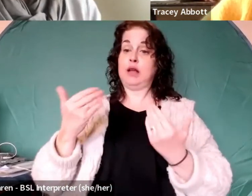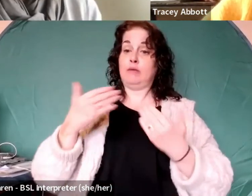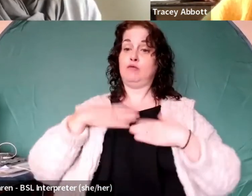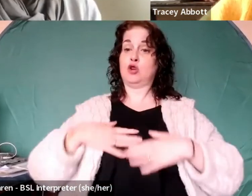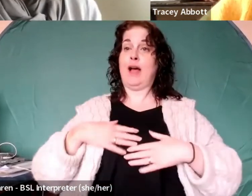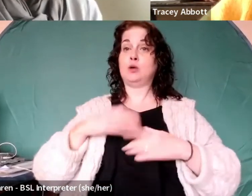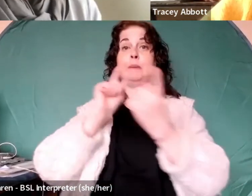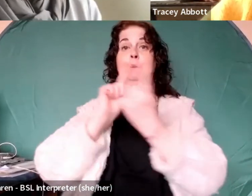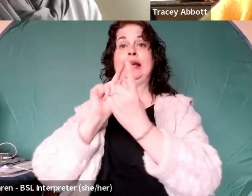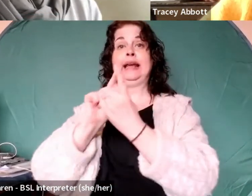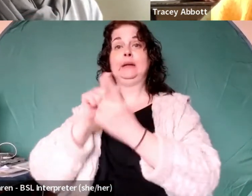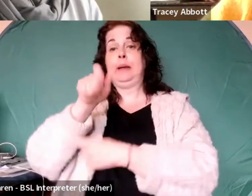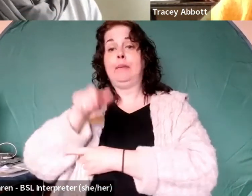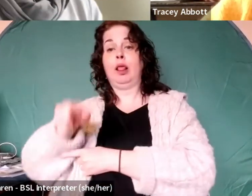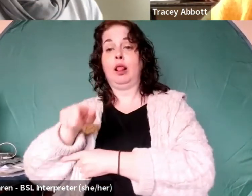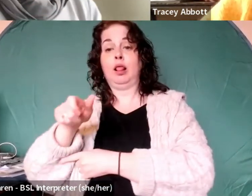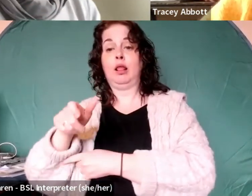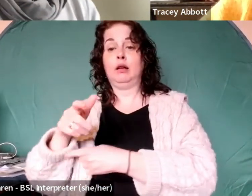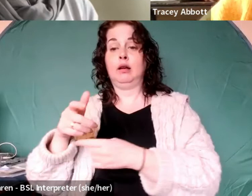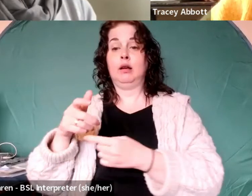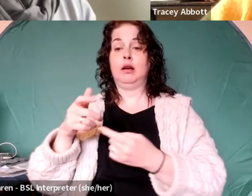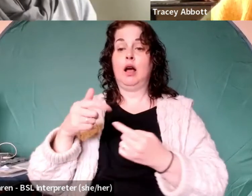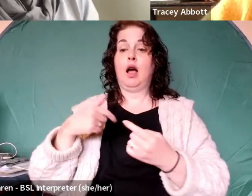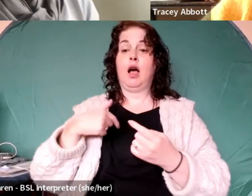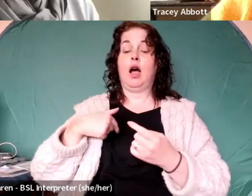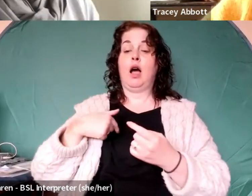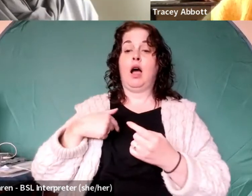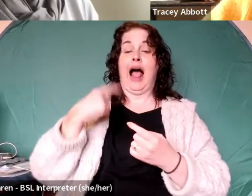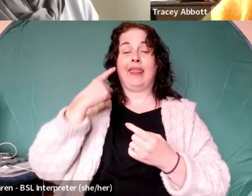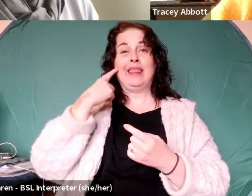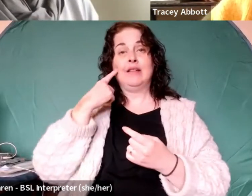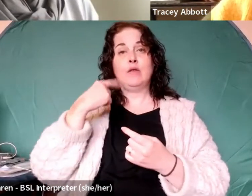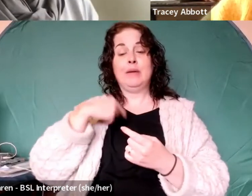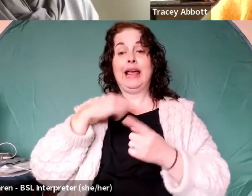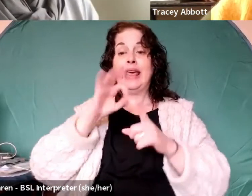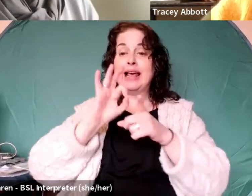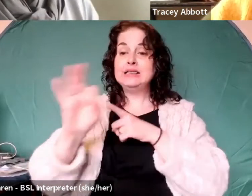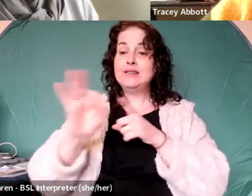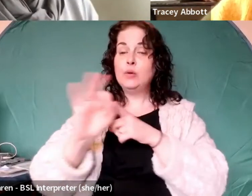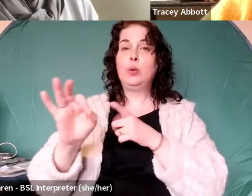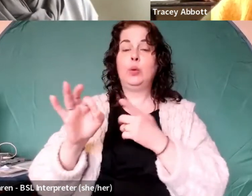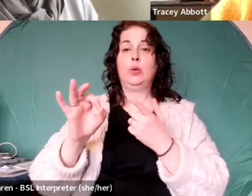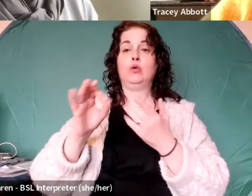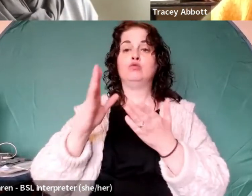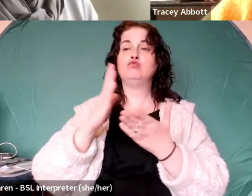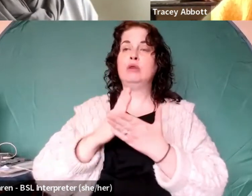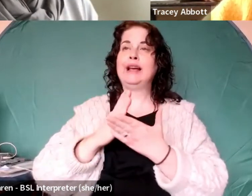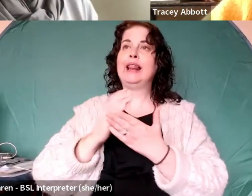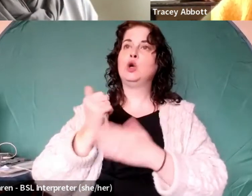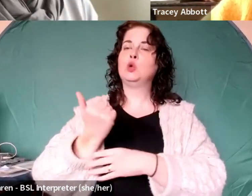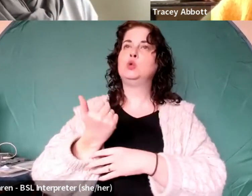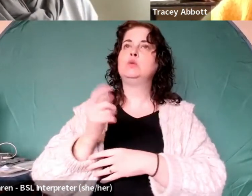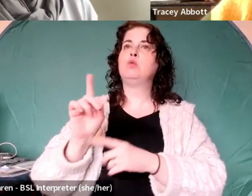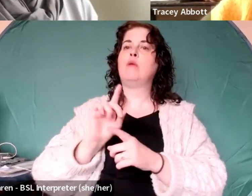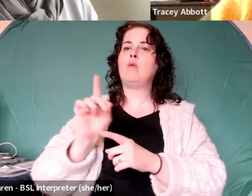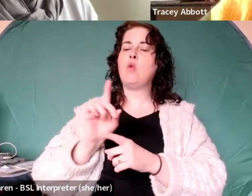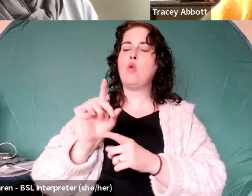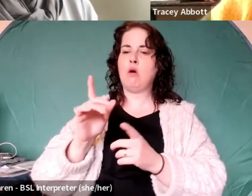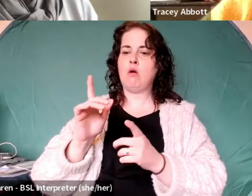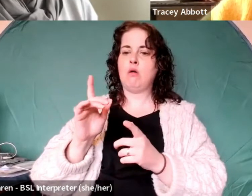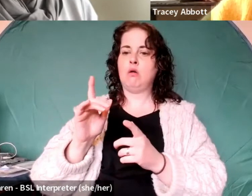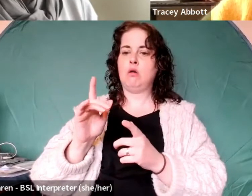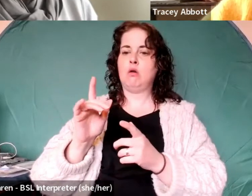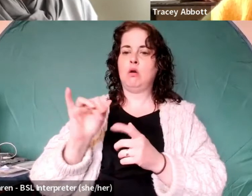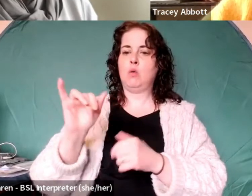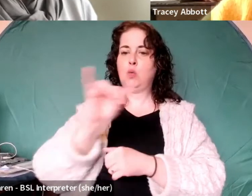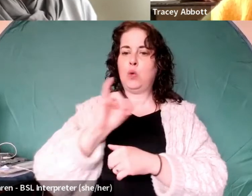know, particularly. Absolutely not. And I think, again, for me, interviews are really good at finding out which